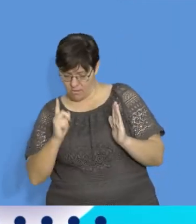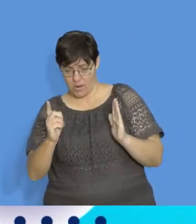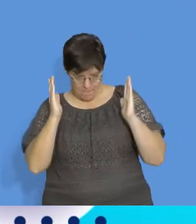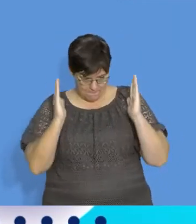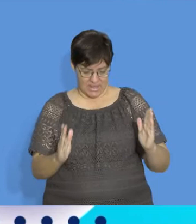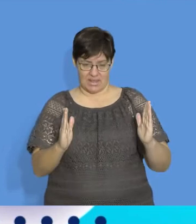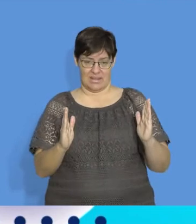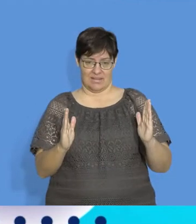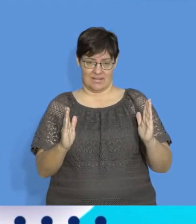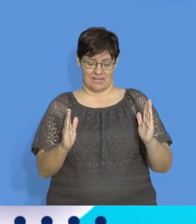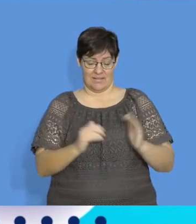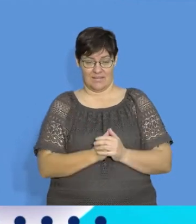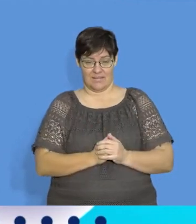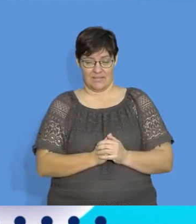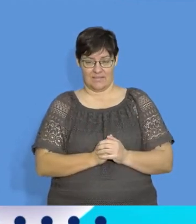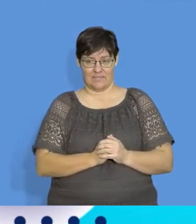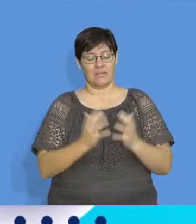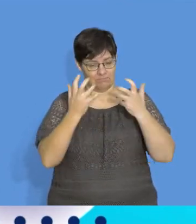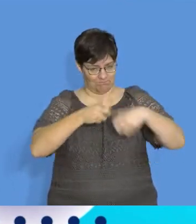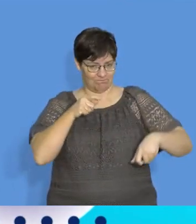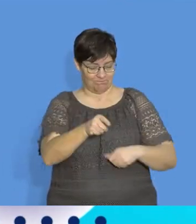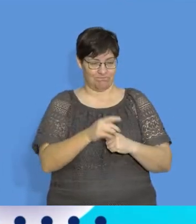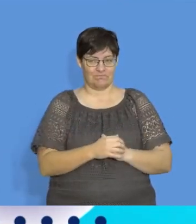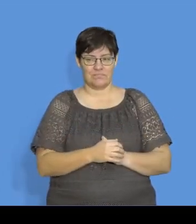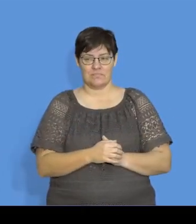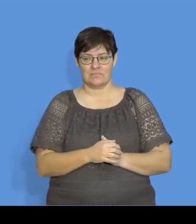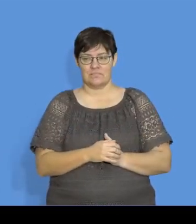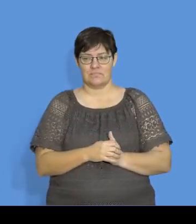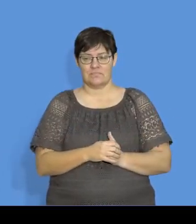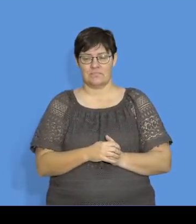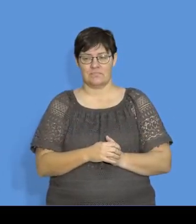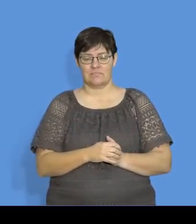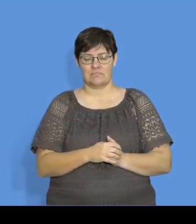It's between -1 and 1. That's correlation.